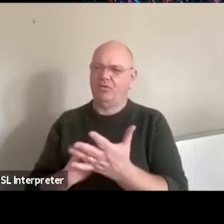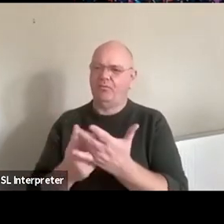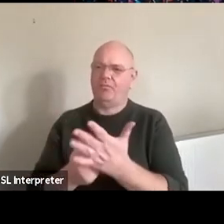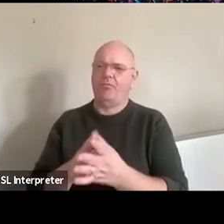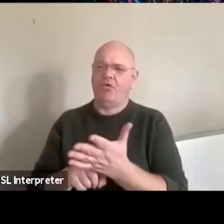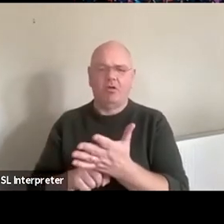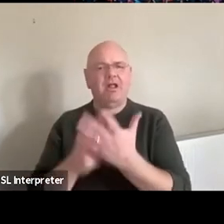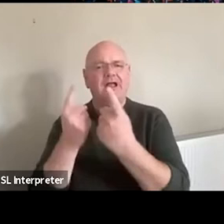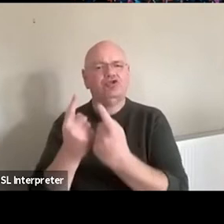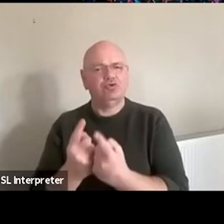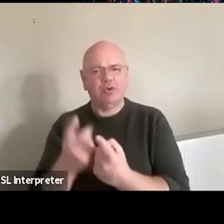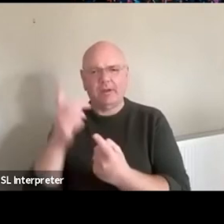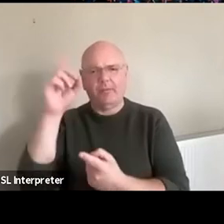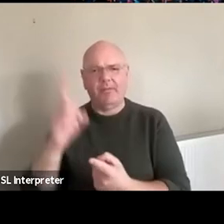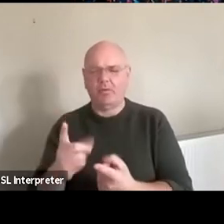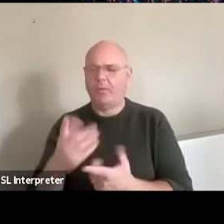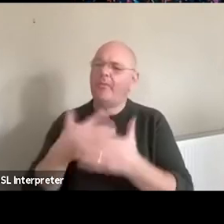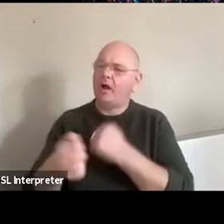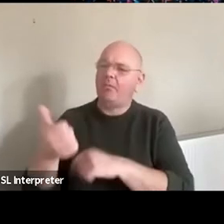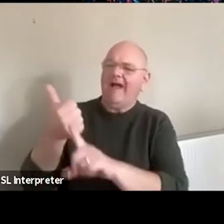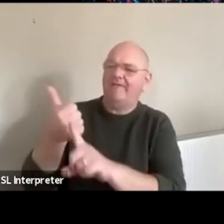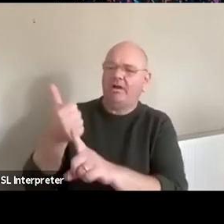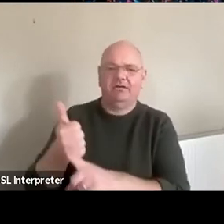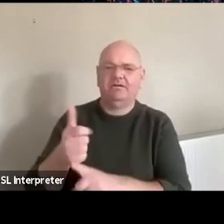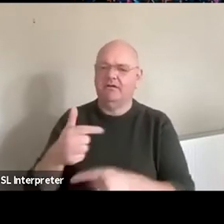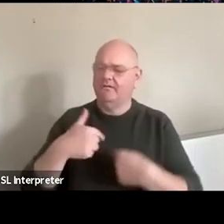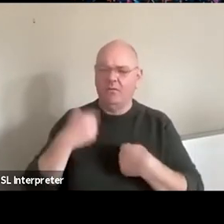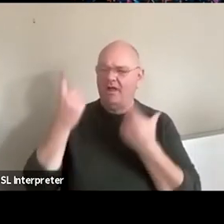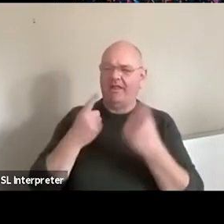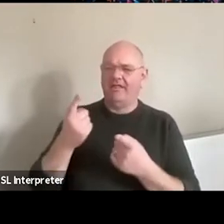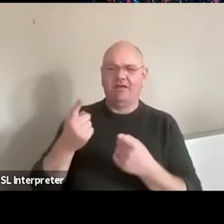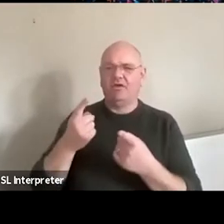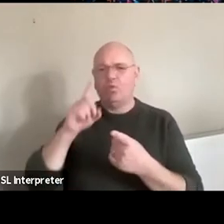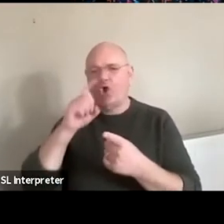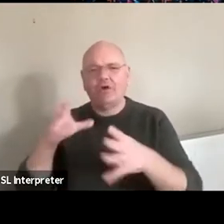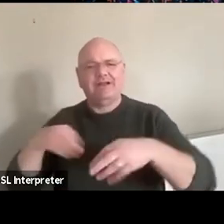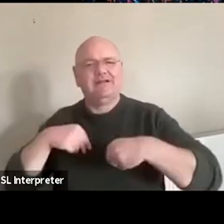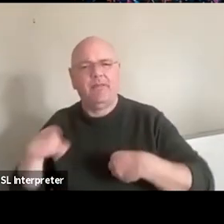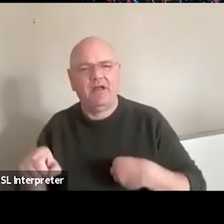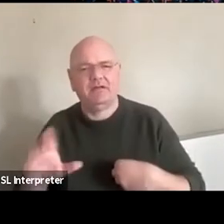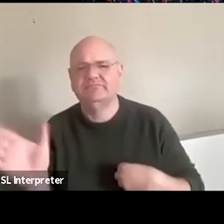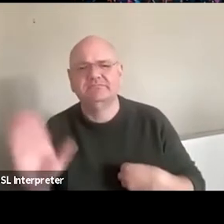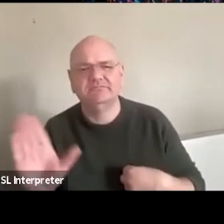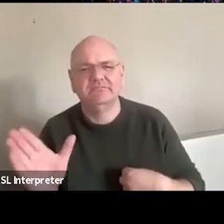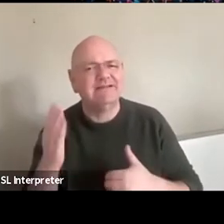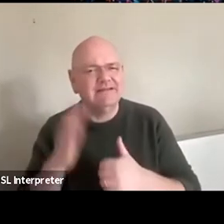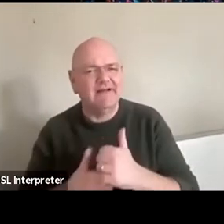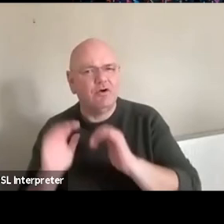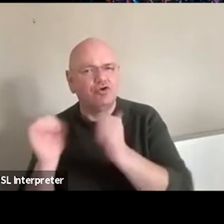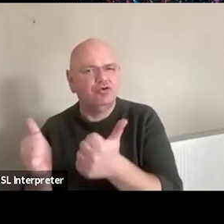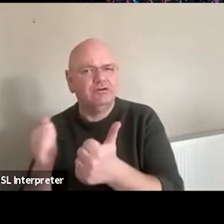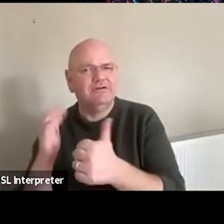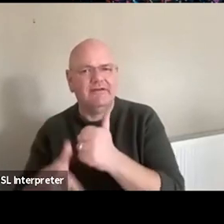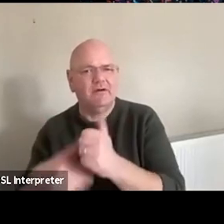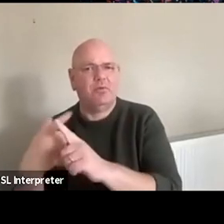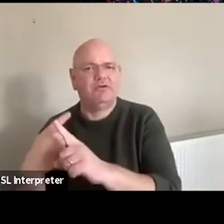default, and it's no good. It's no good in almost every case. I've just finished reading a book